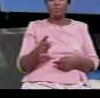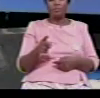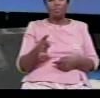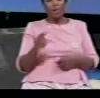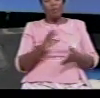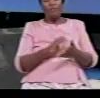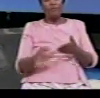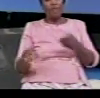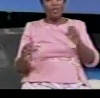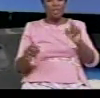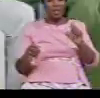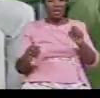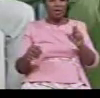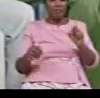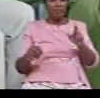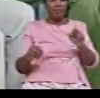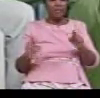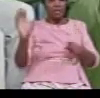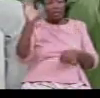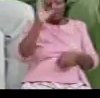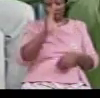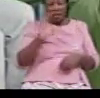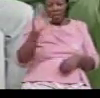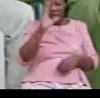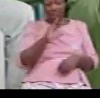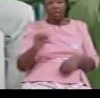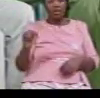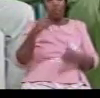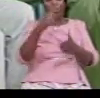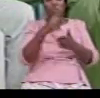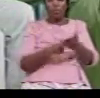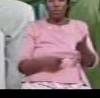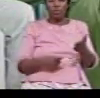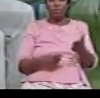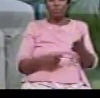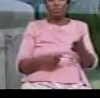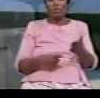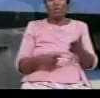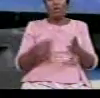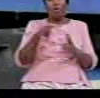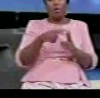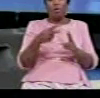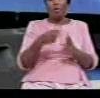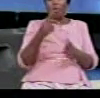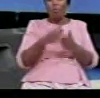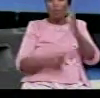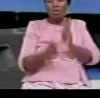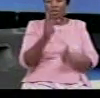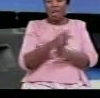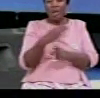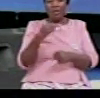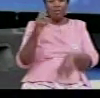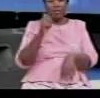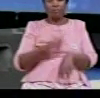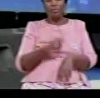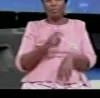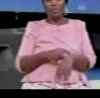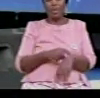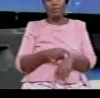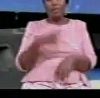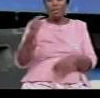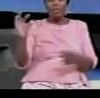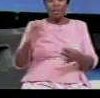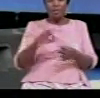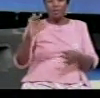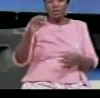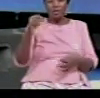11. It says, searching what, or what manner of time, the